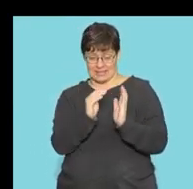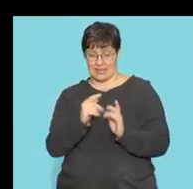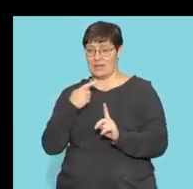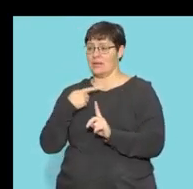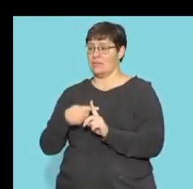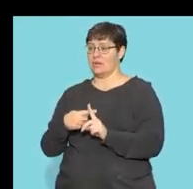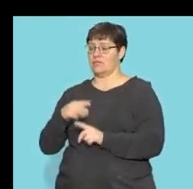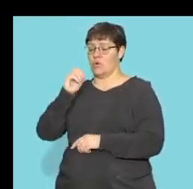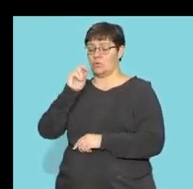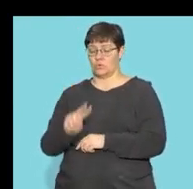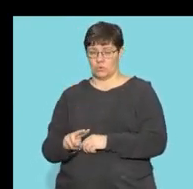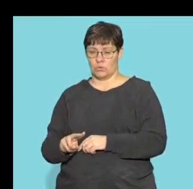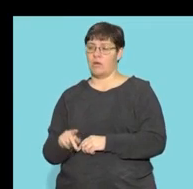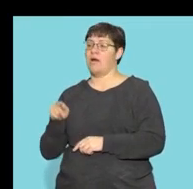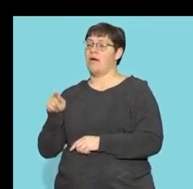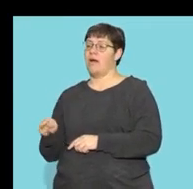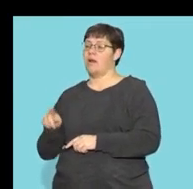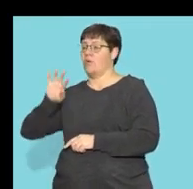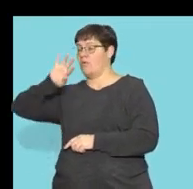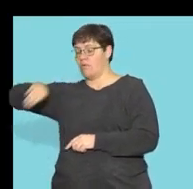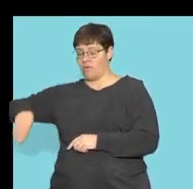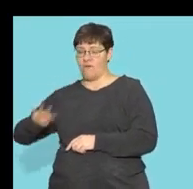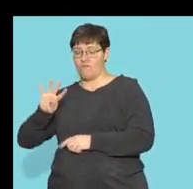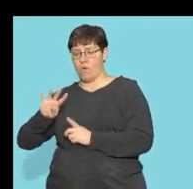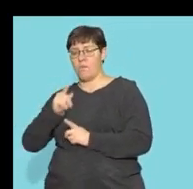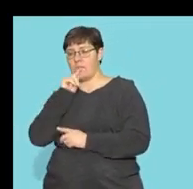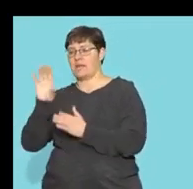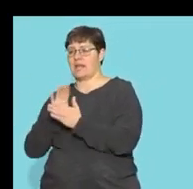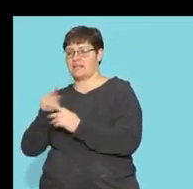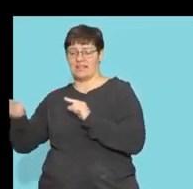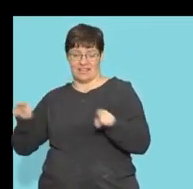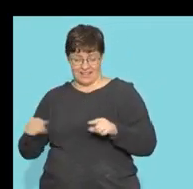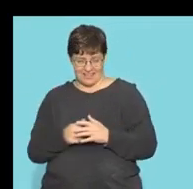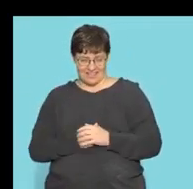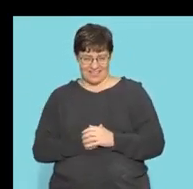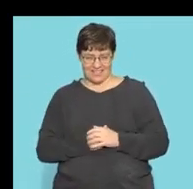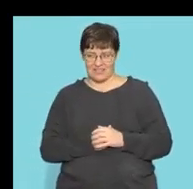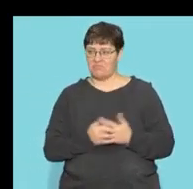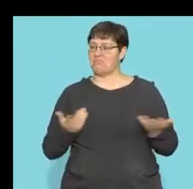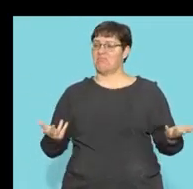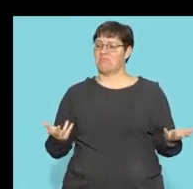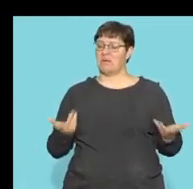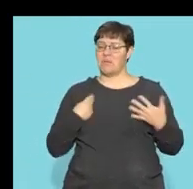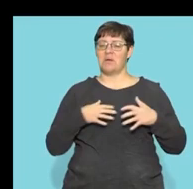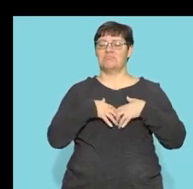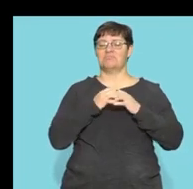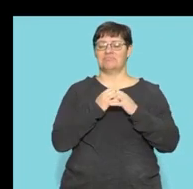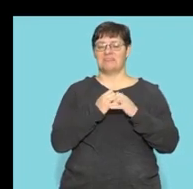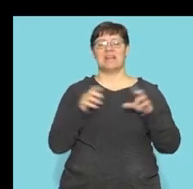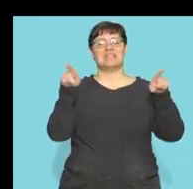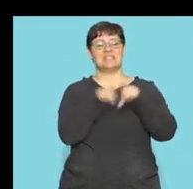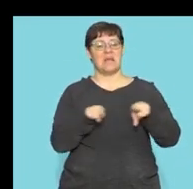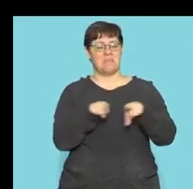plus O2, and I'm going to subtract 4 from both sides. And so that's how I end up with the